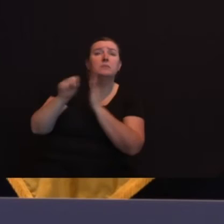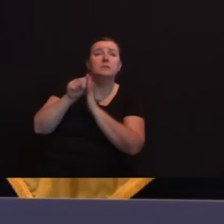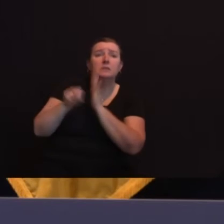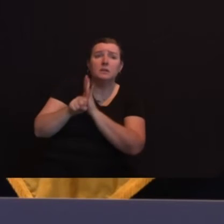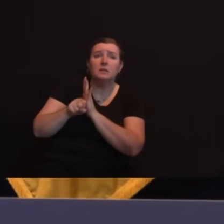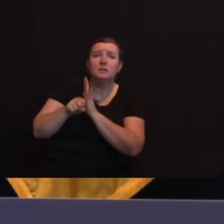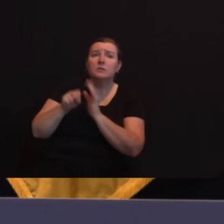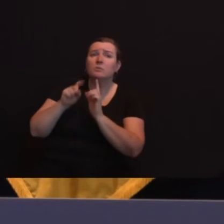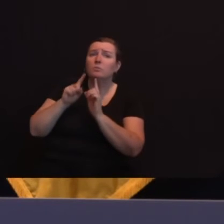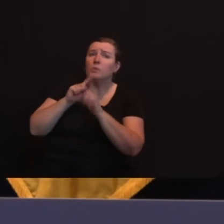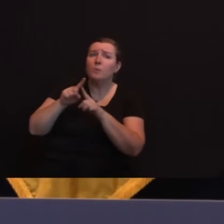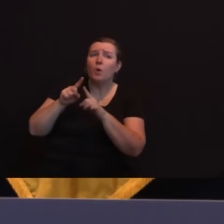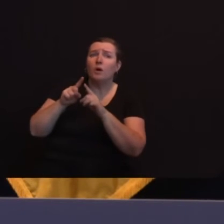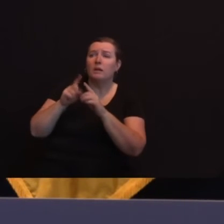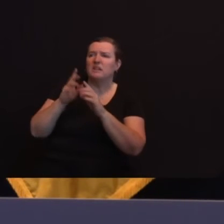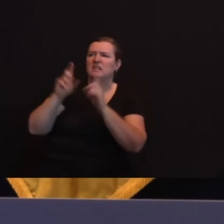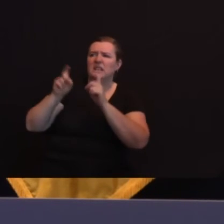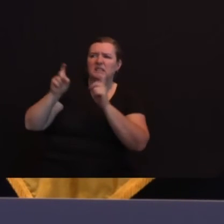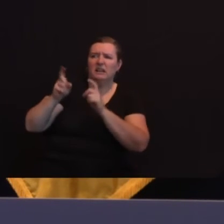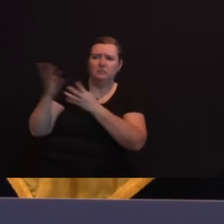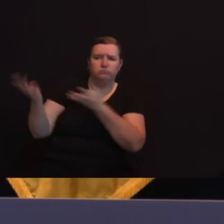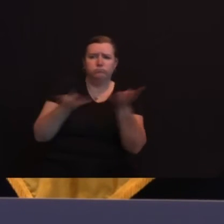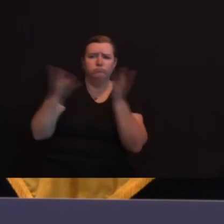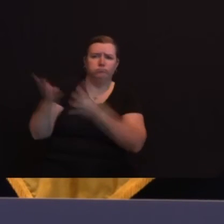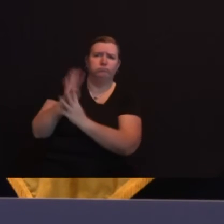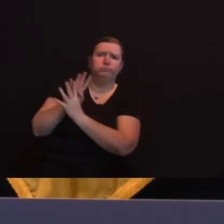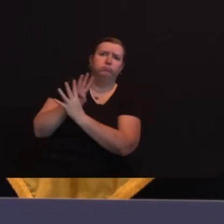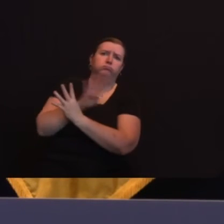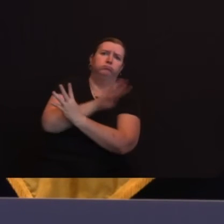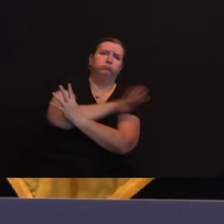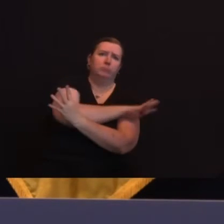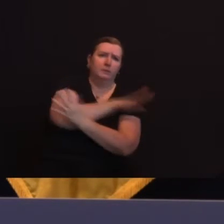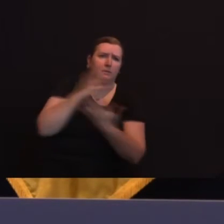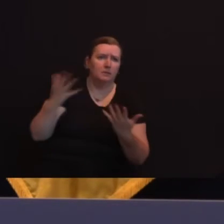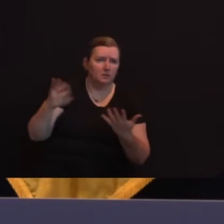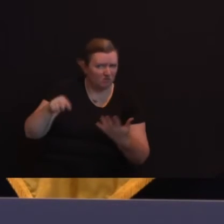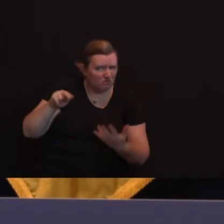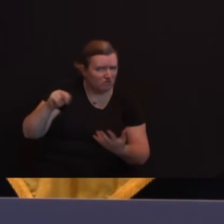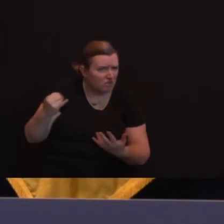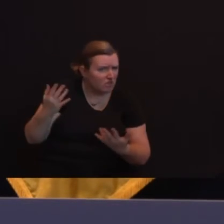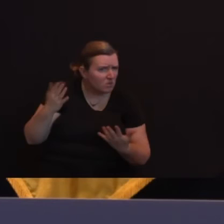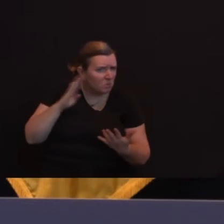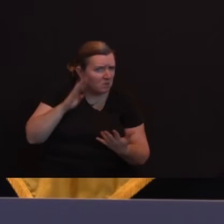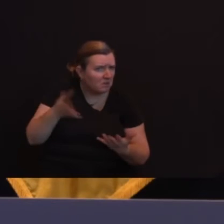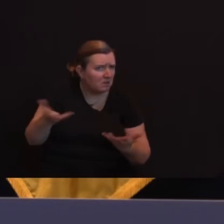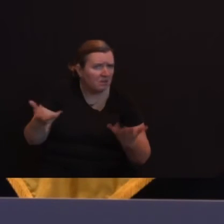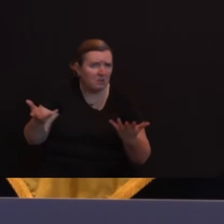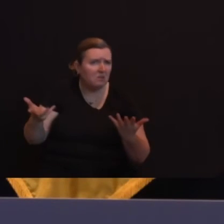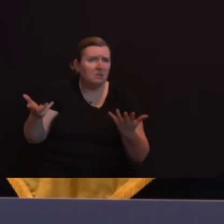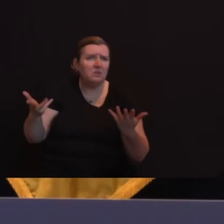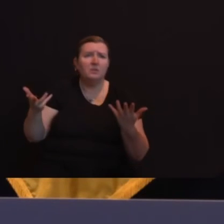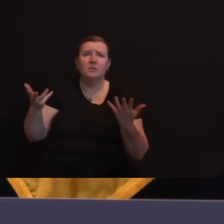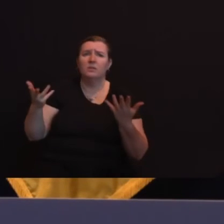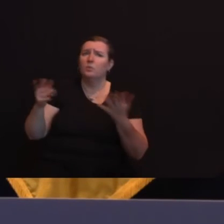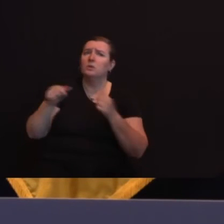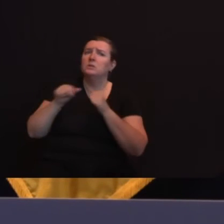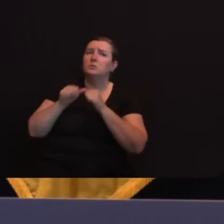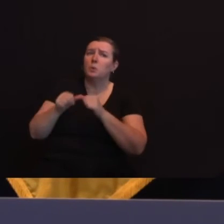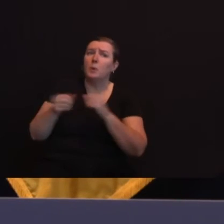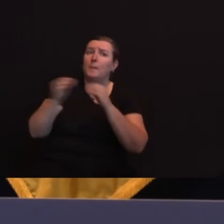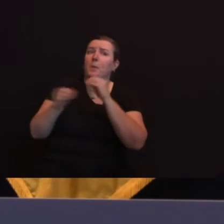for testing. Do you expect that to happen in coming weeks in New Jersey, or are you continuing to expand